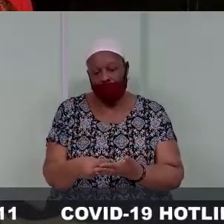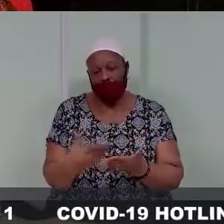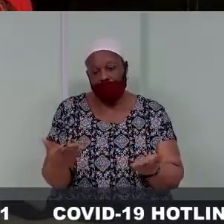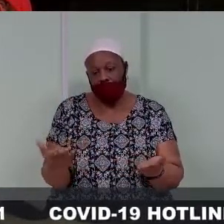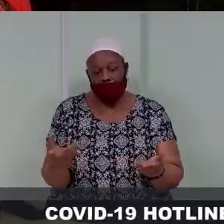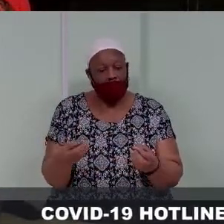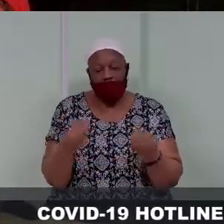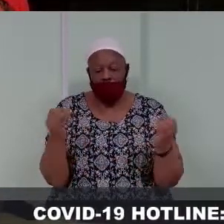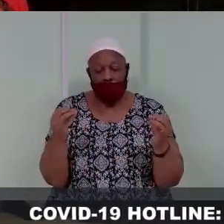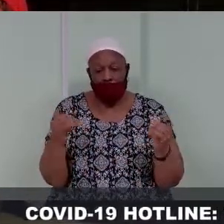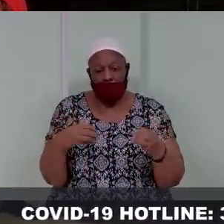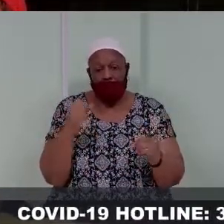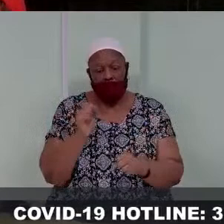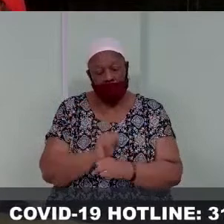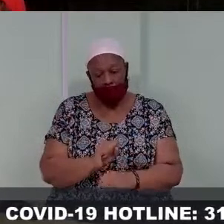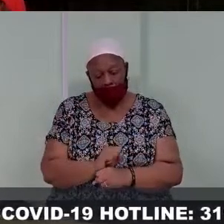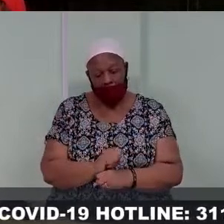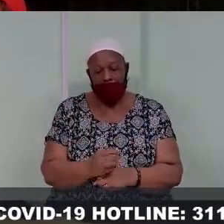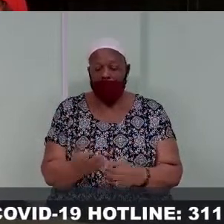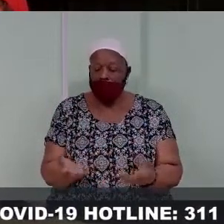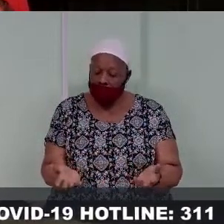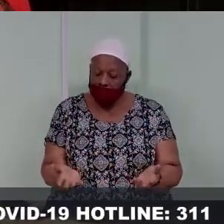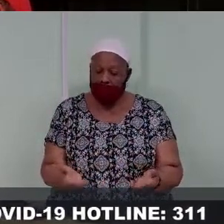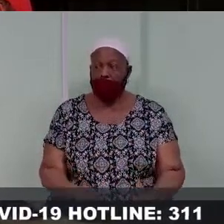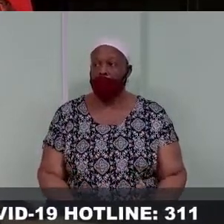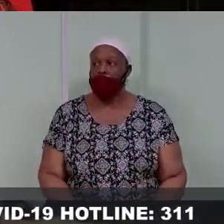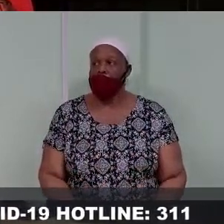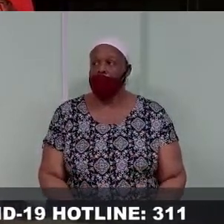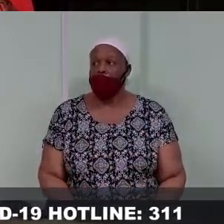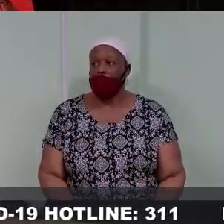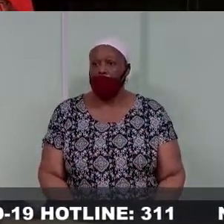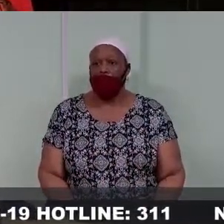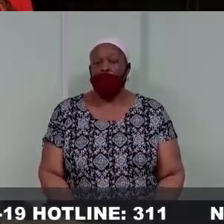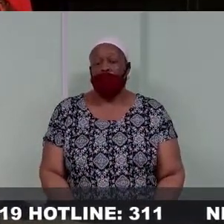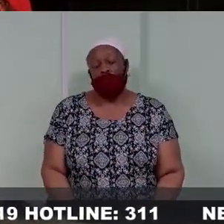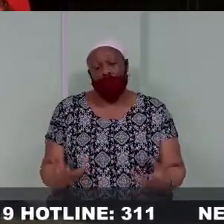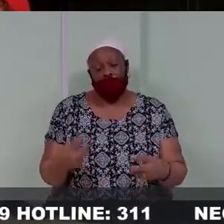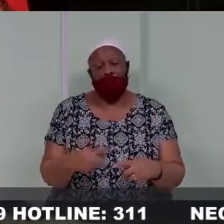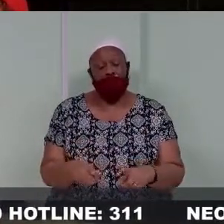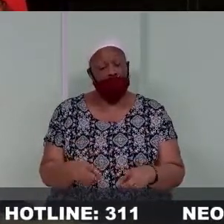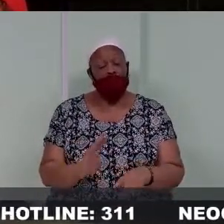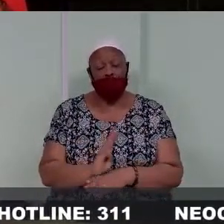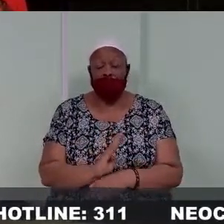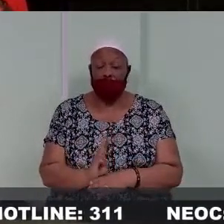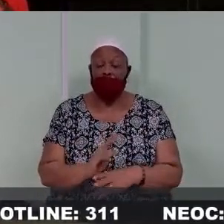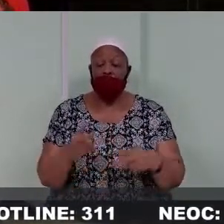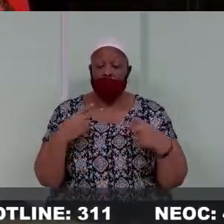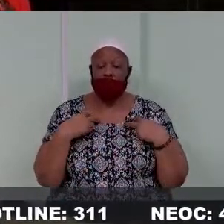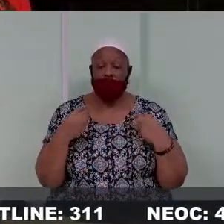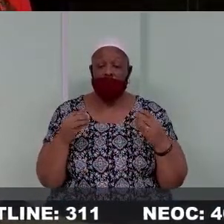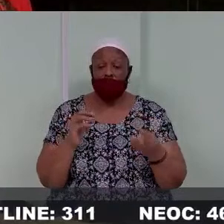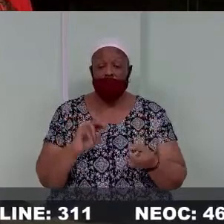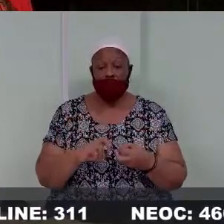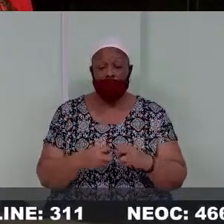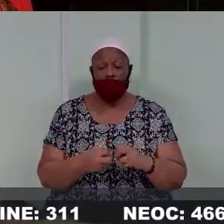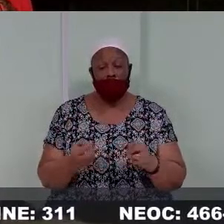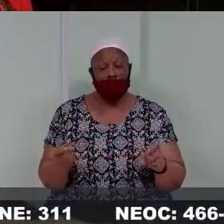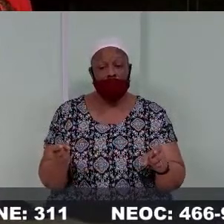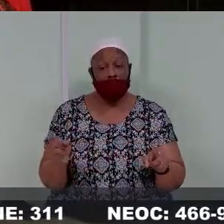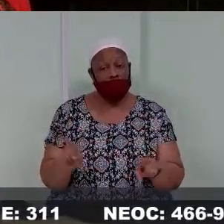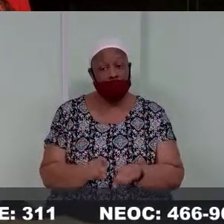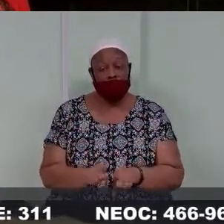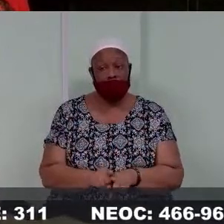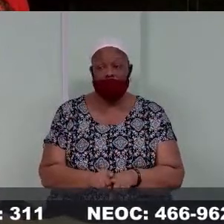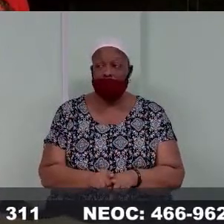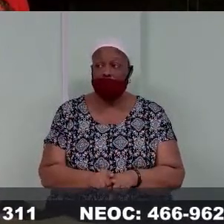therefore, Amory Enterprises, we have our issues as well. We have our debt to pay, and we will pay our